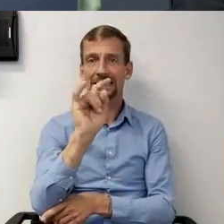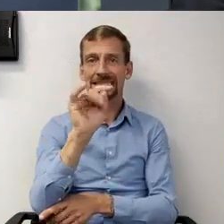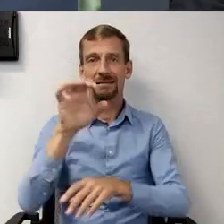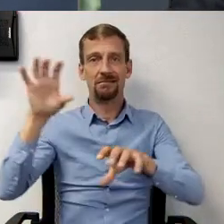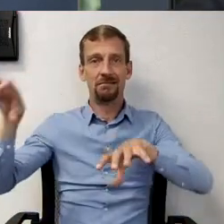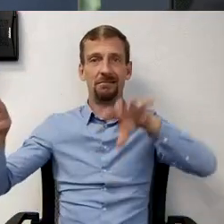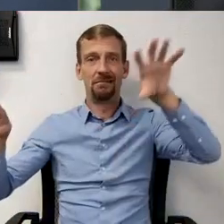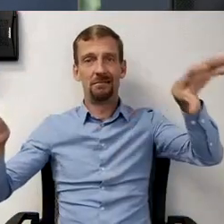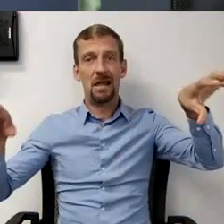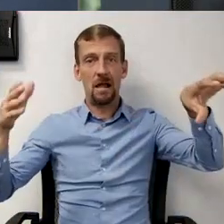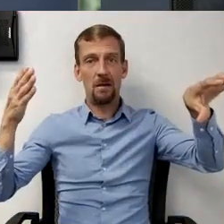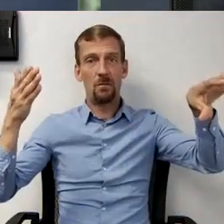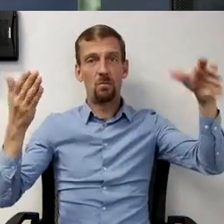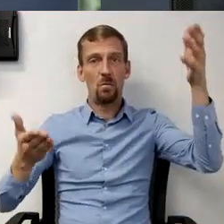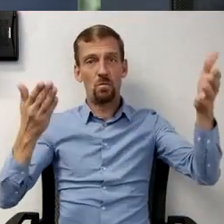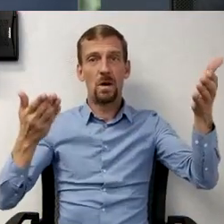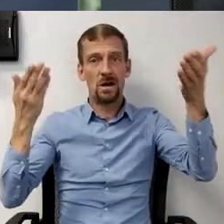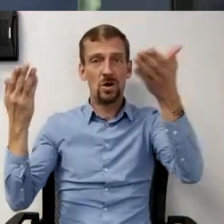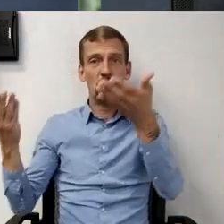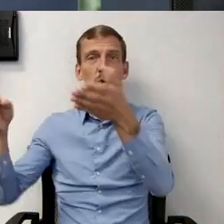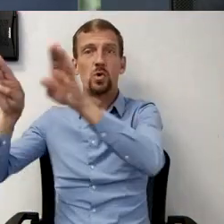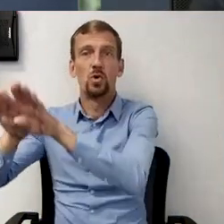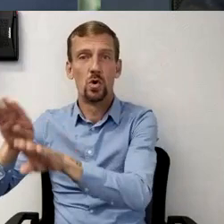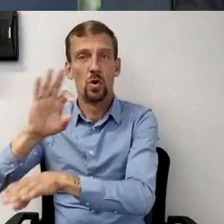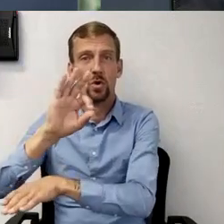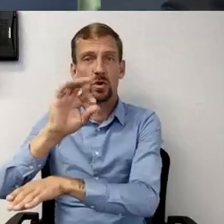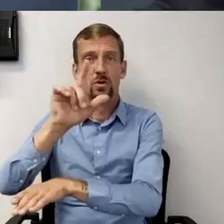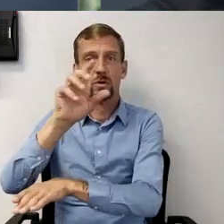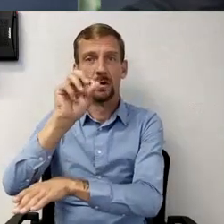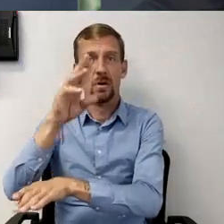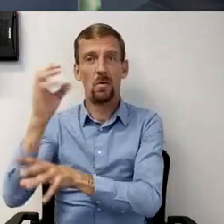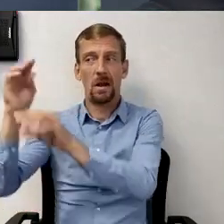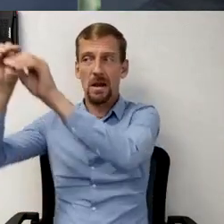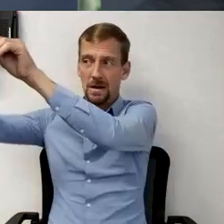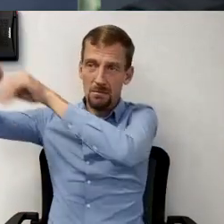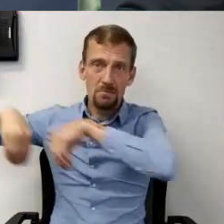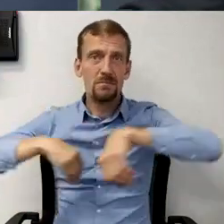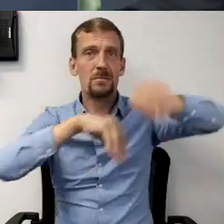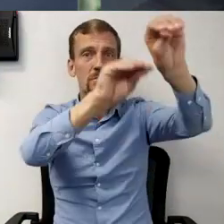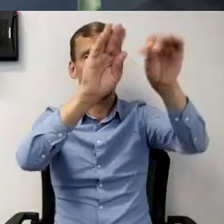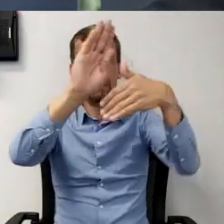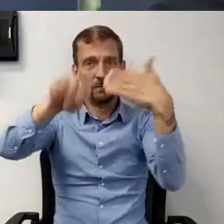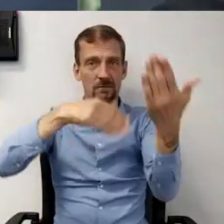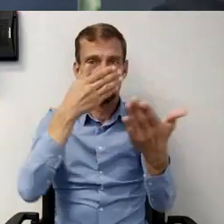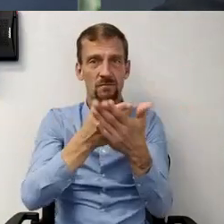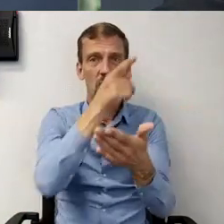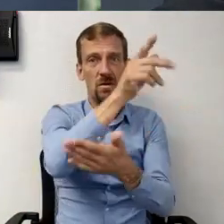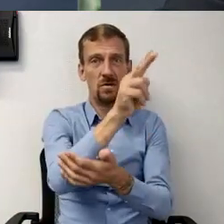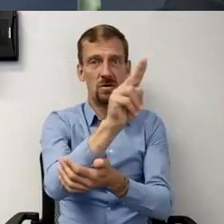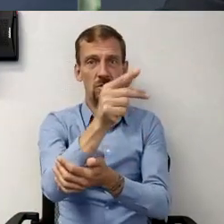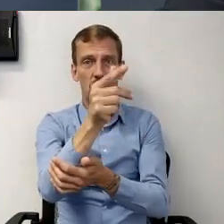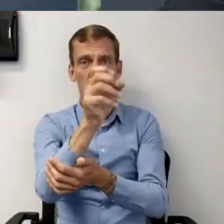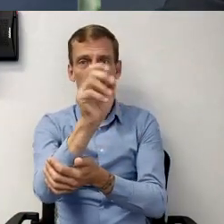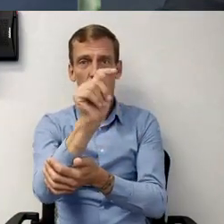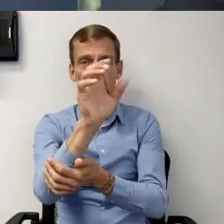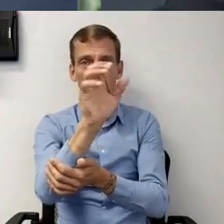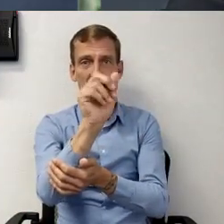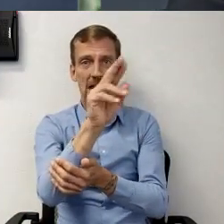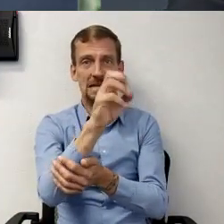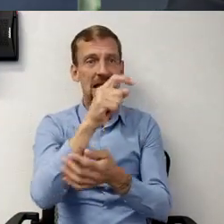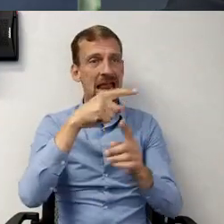that right now. We wanted to close Floral down entirely and move all specimen collection over to urgent care on Court